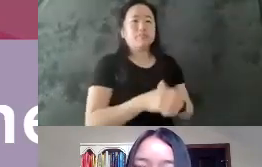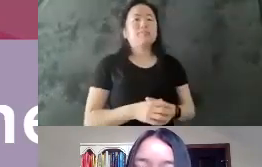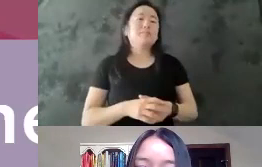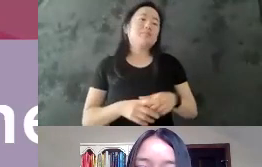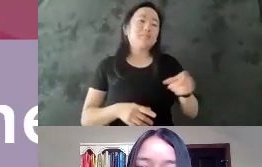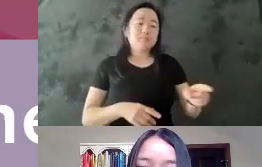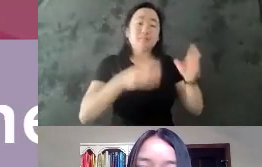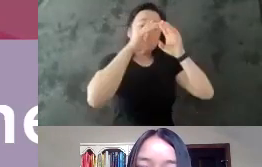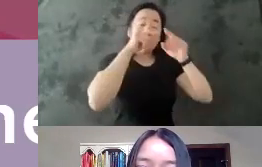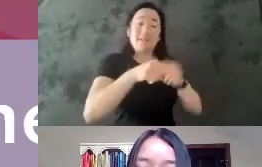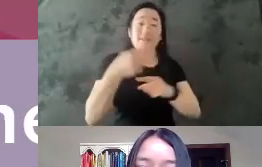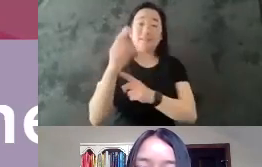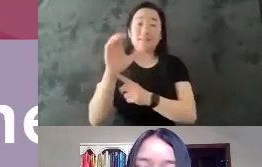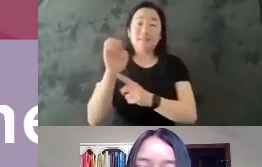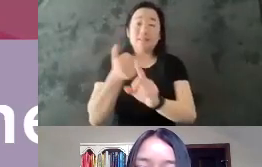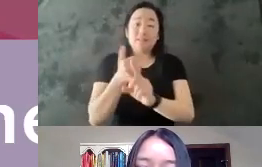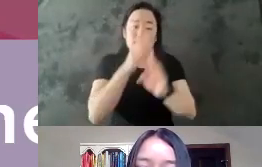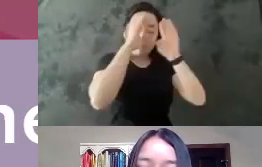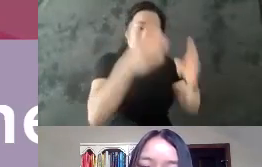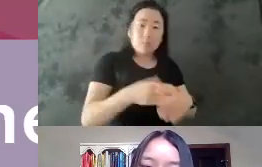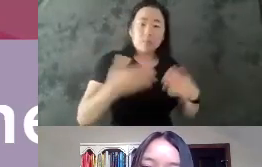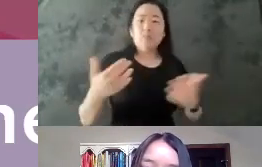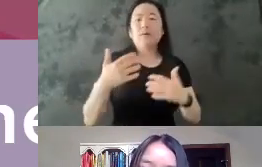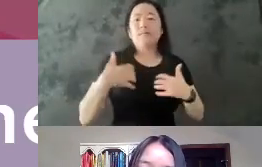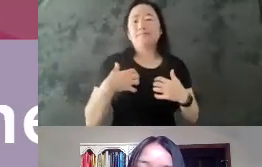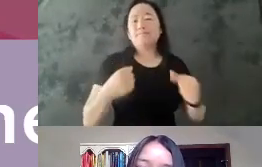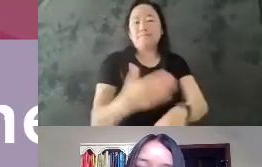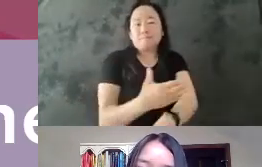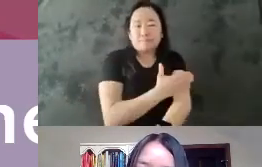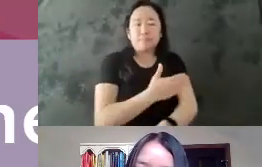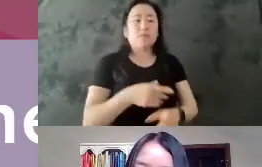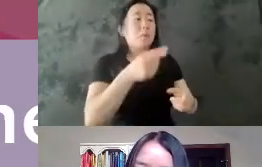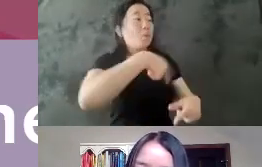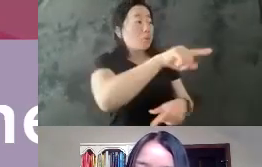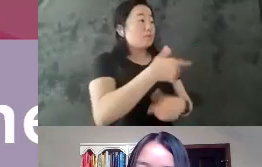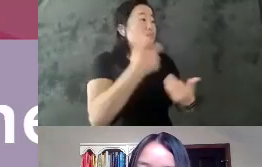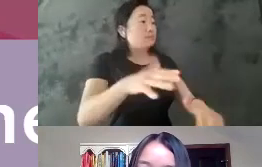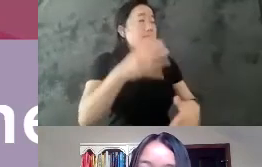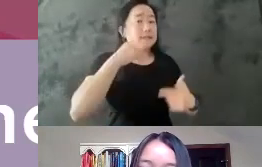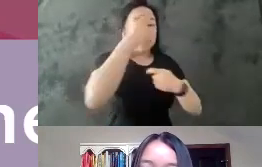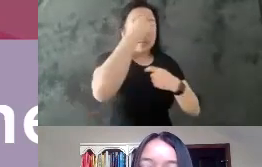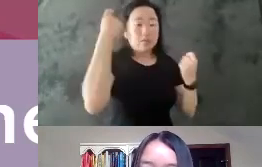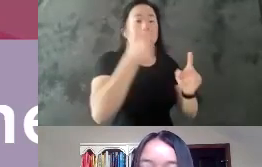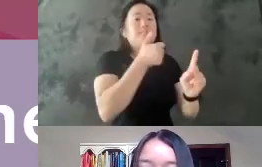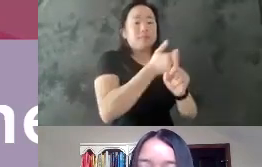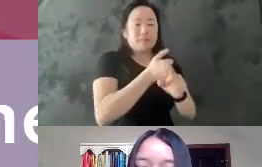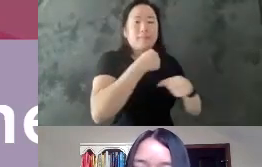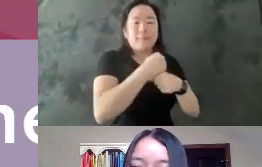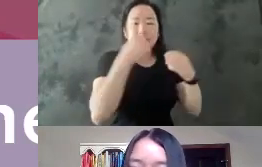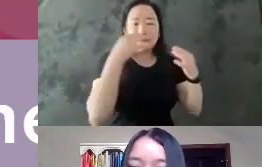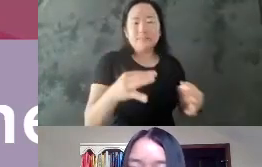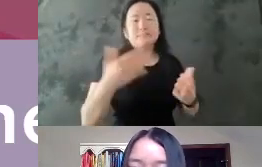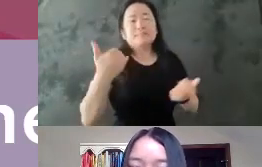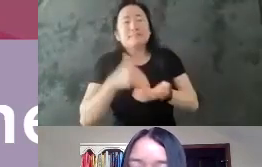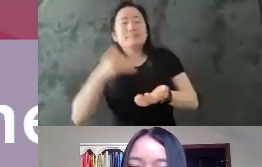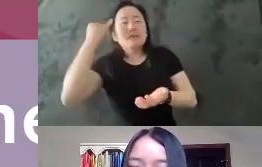on healing. It's viewing individuals who've experienced trauma as agents in their own well-being. So again, it's kind of that empowerment